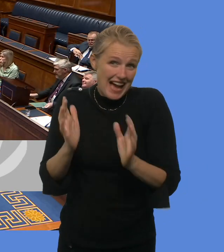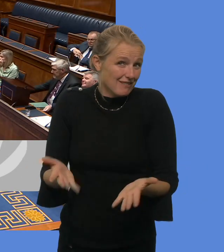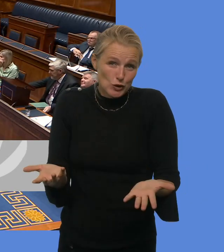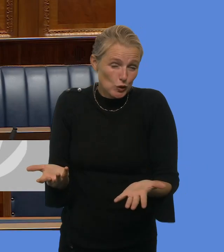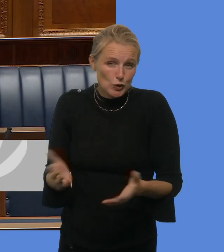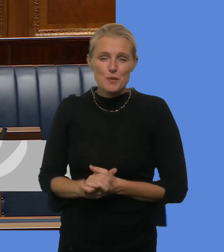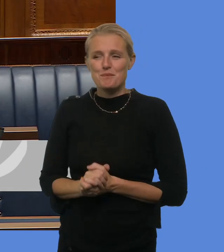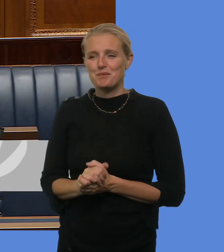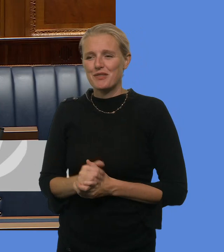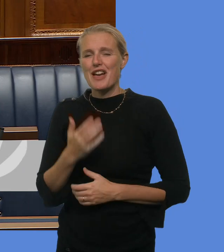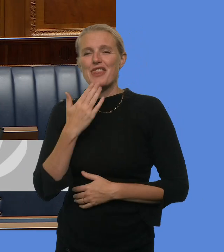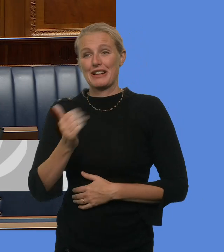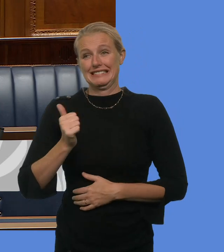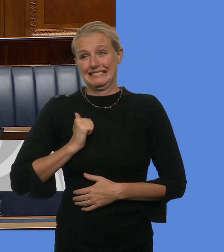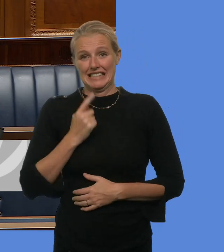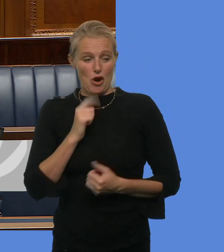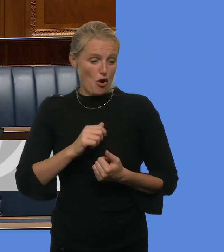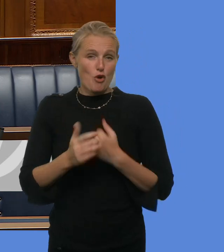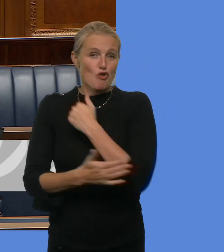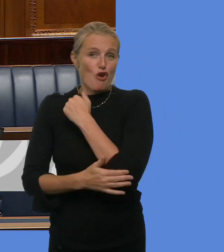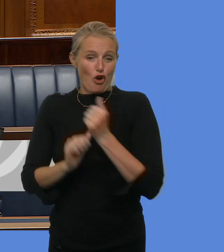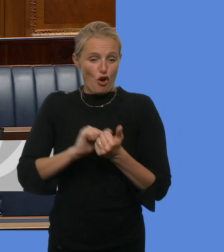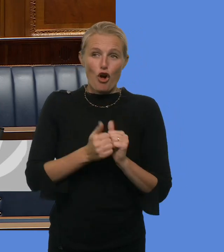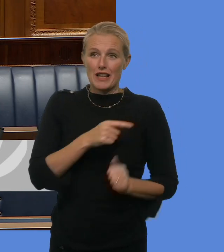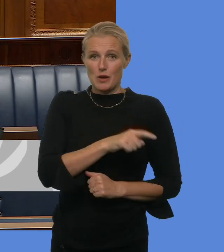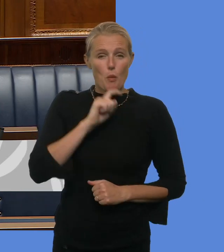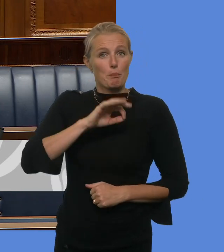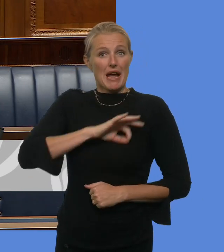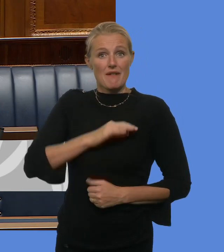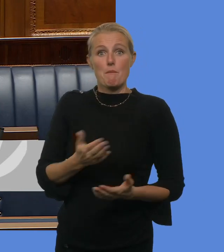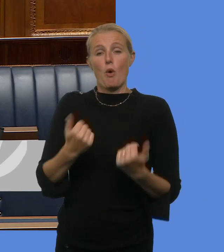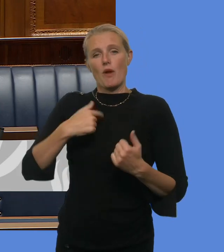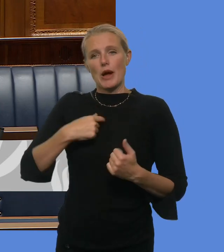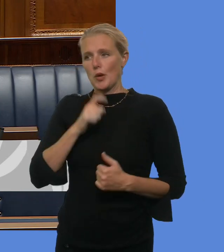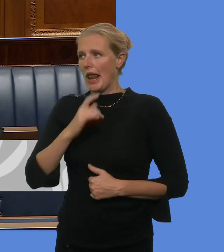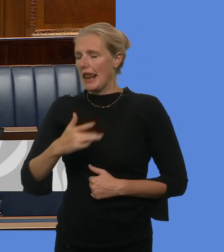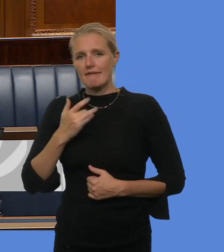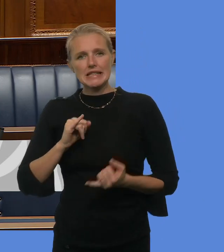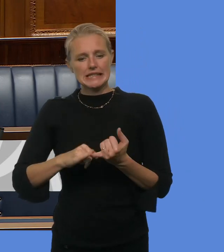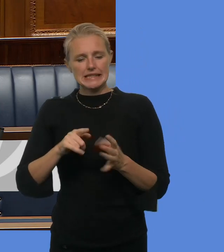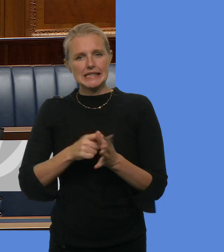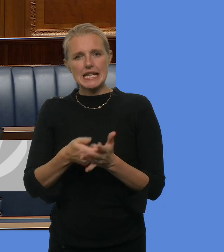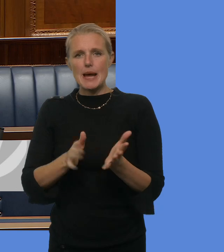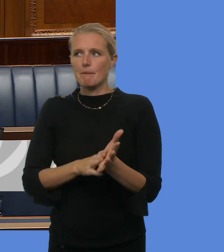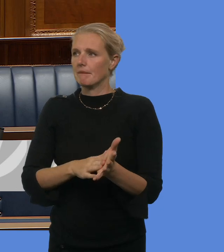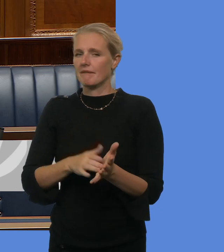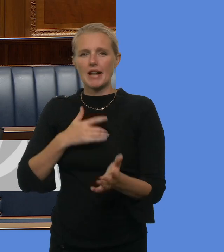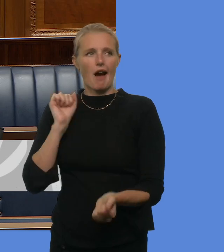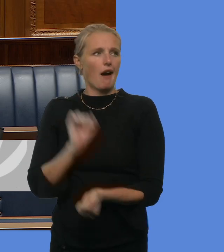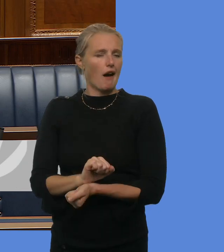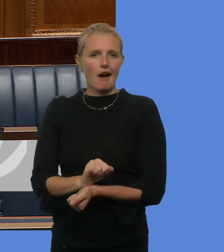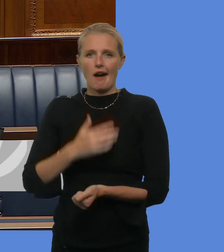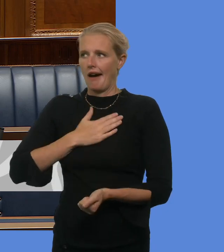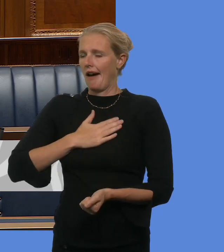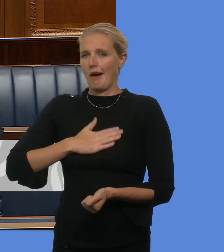and I was just about to say my rural colleagues will benefit more probably than the residents of Sydenham, who felt that they were locked into their residential